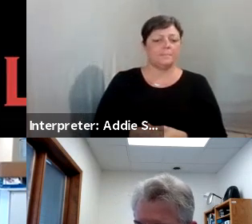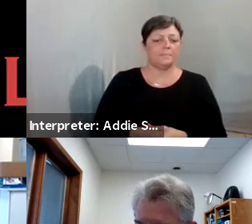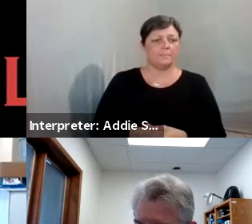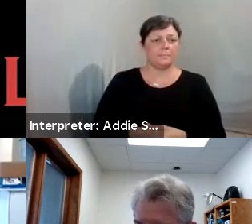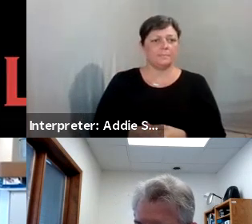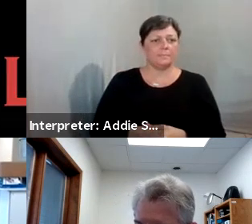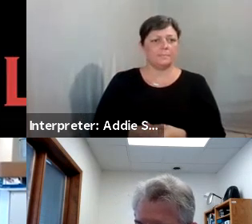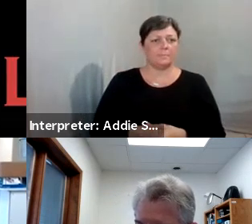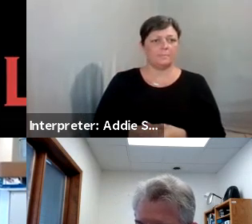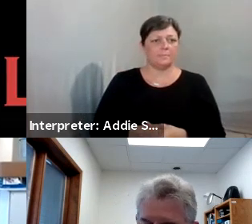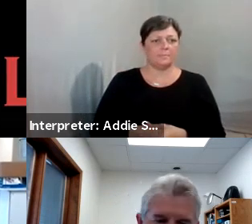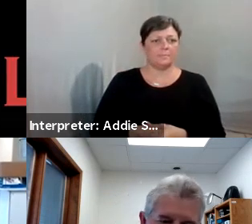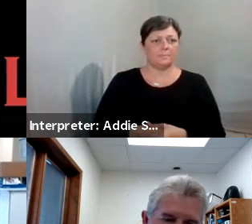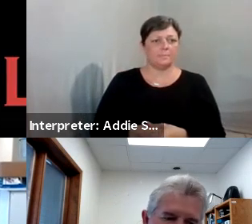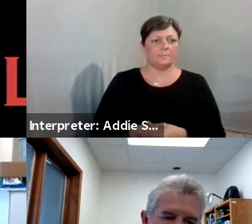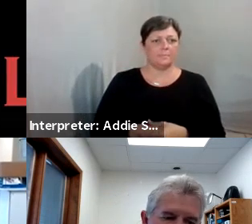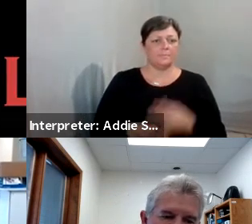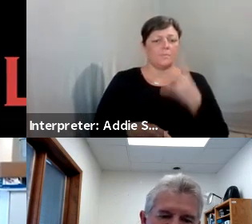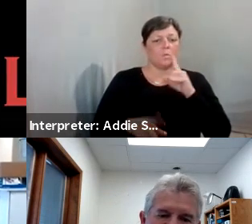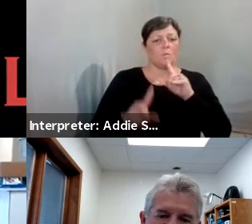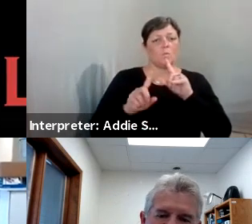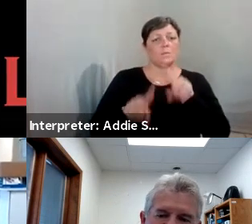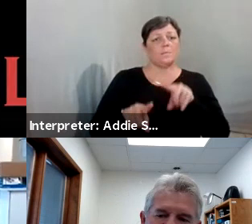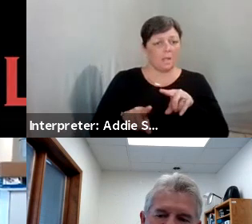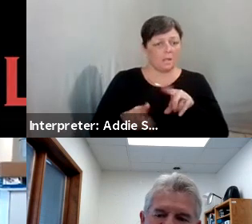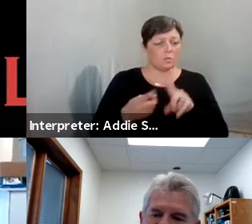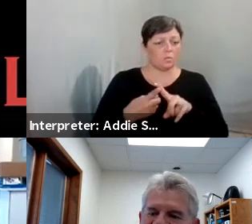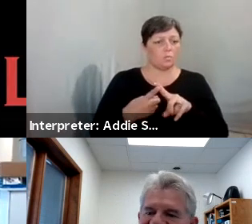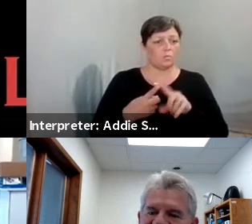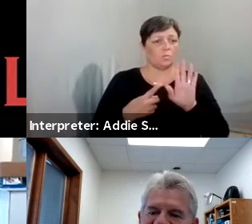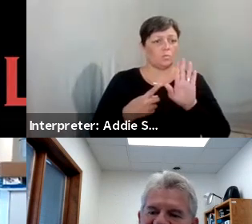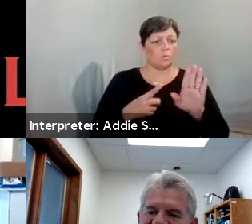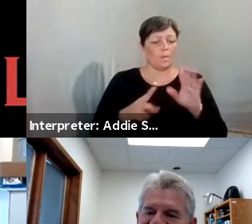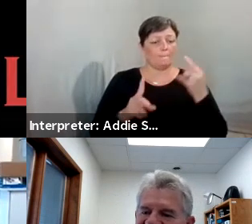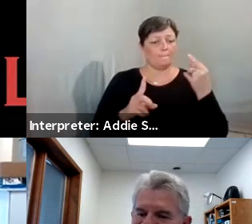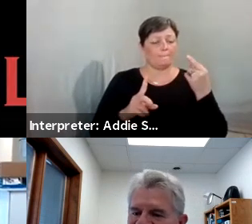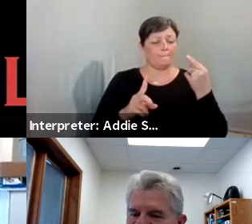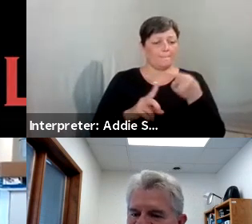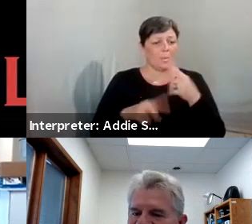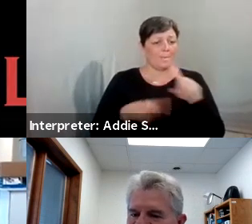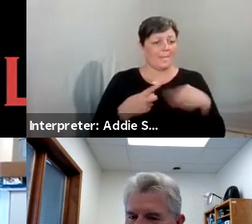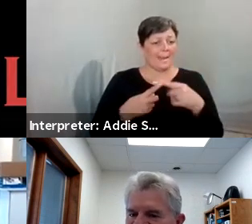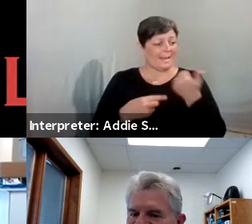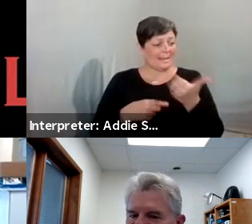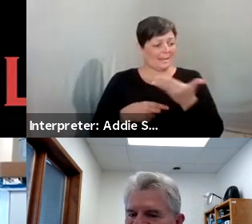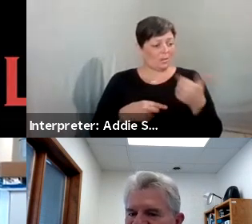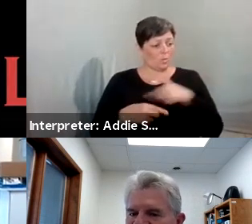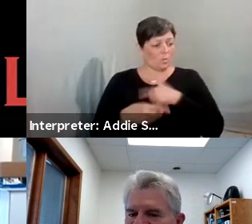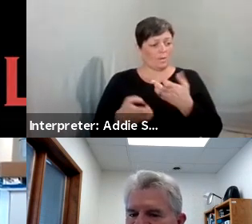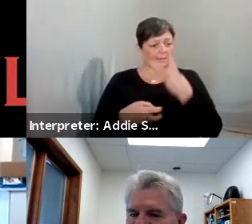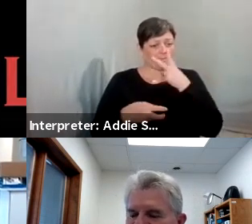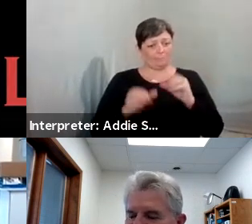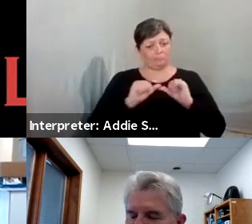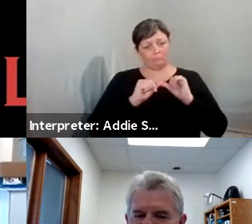And in response to your point, Sierra, about is there anything we'd like to see